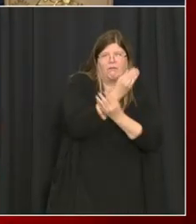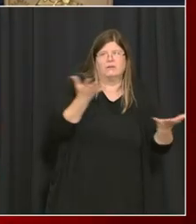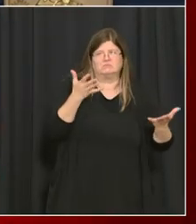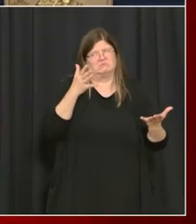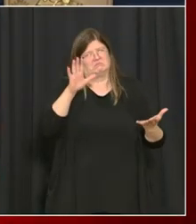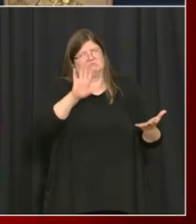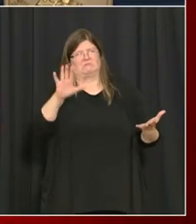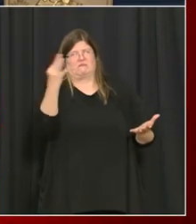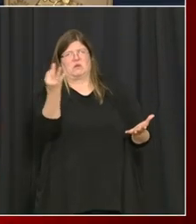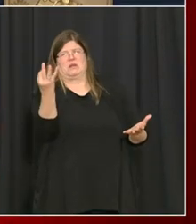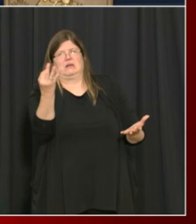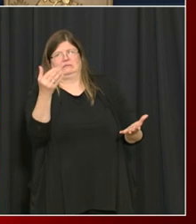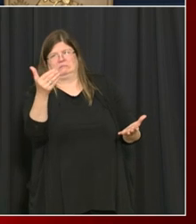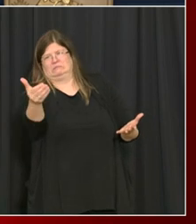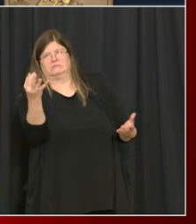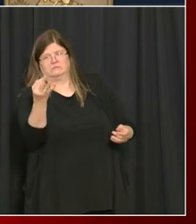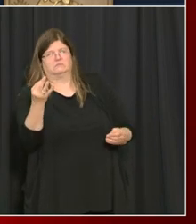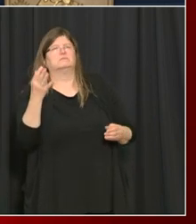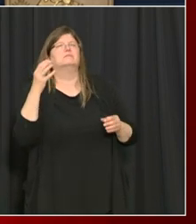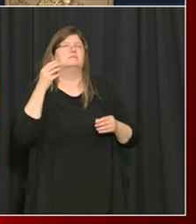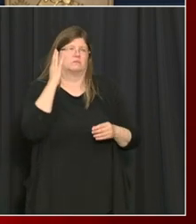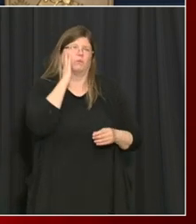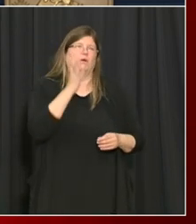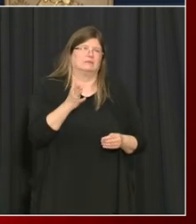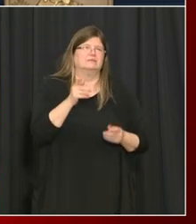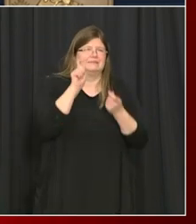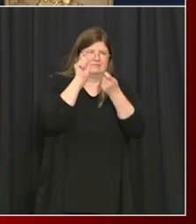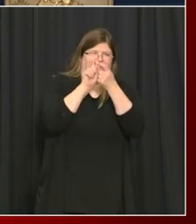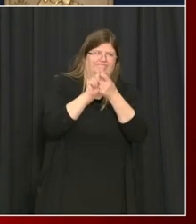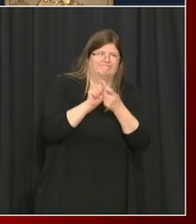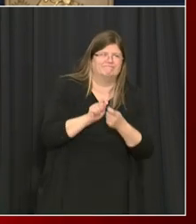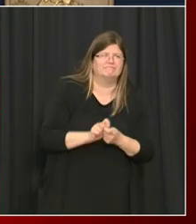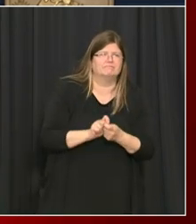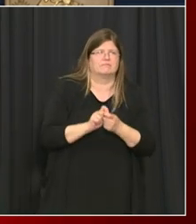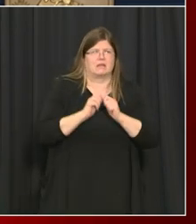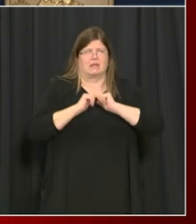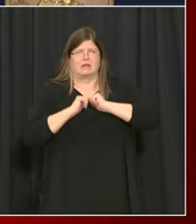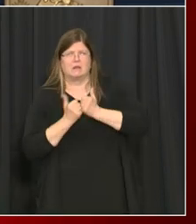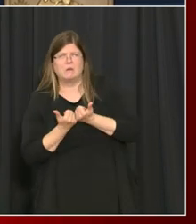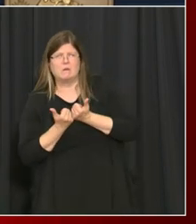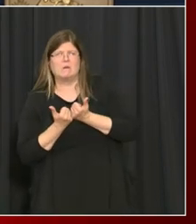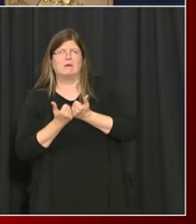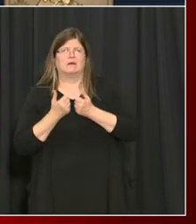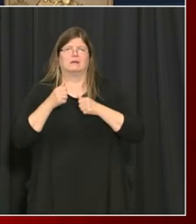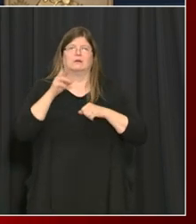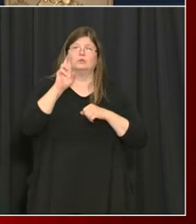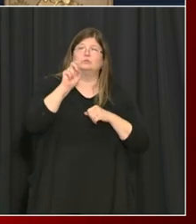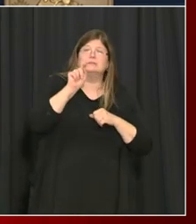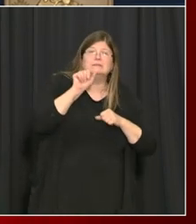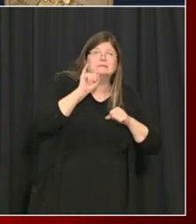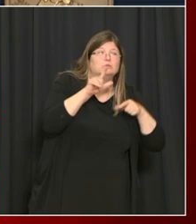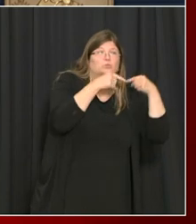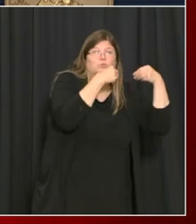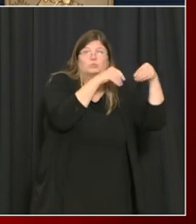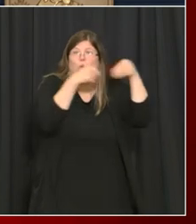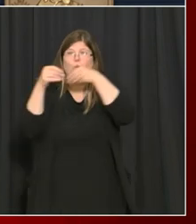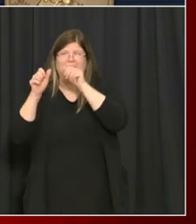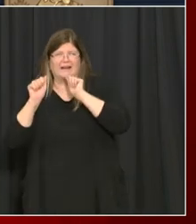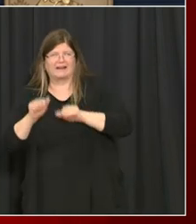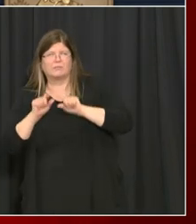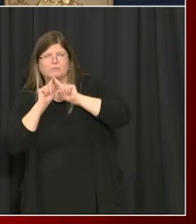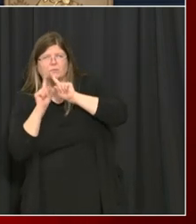about how so certainly retailers can respond, and restaurants and